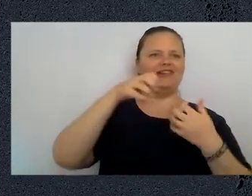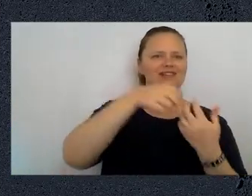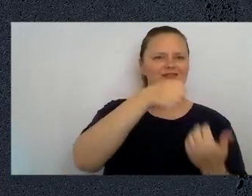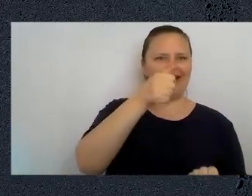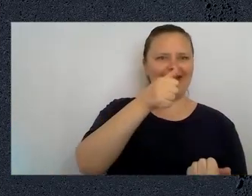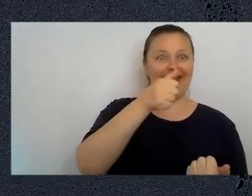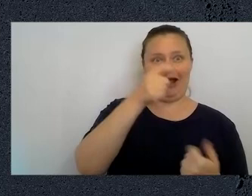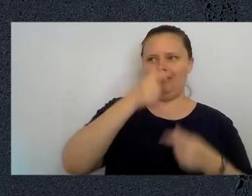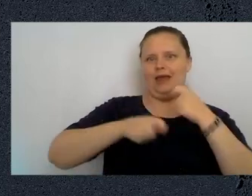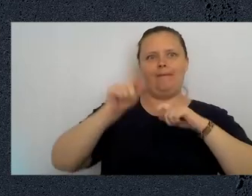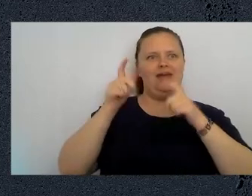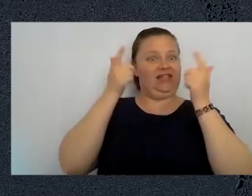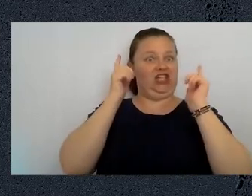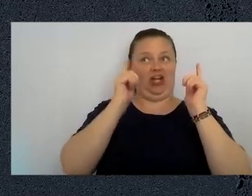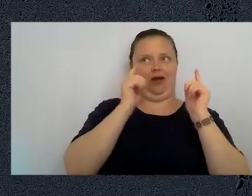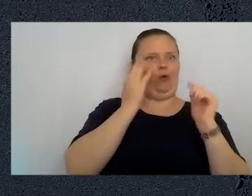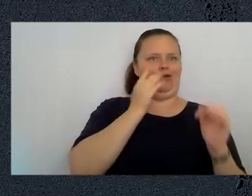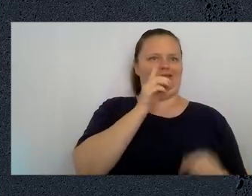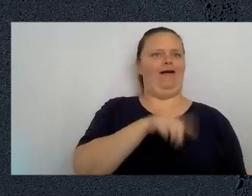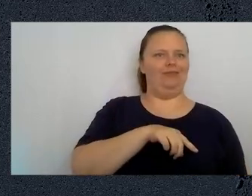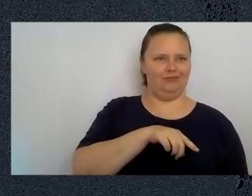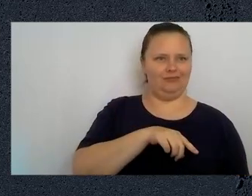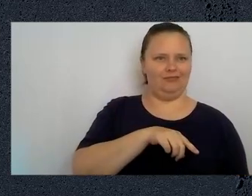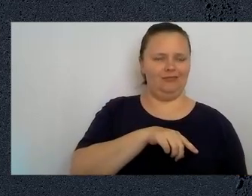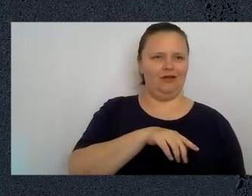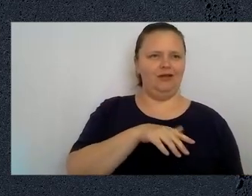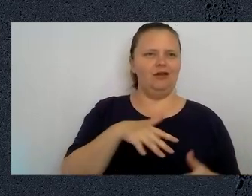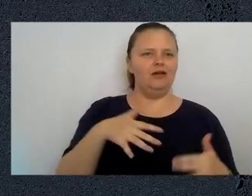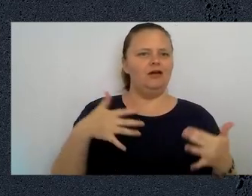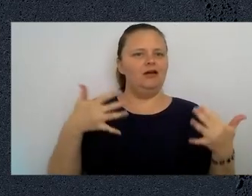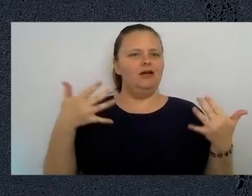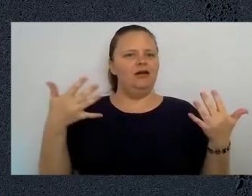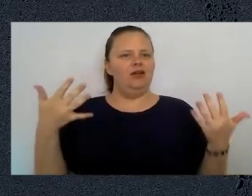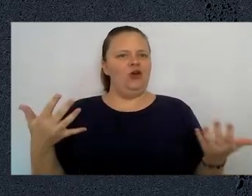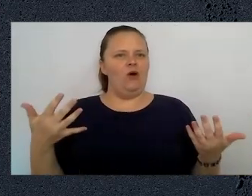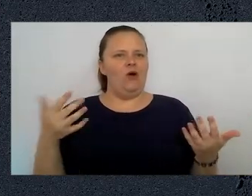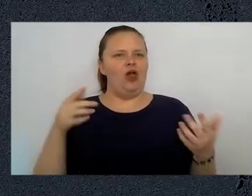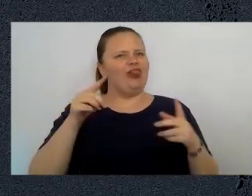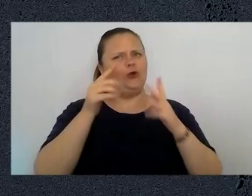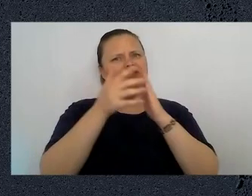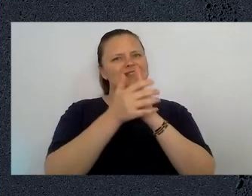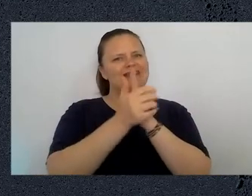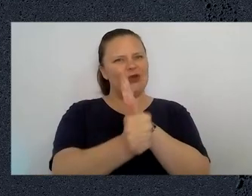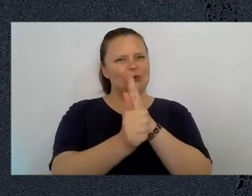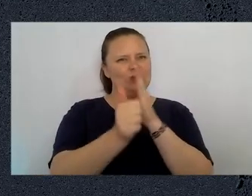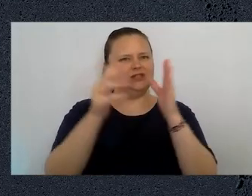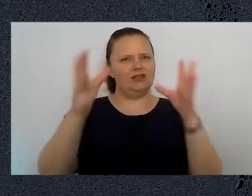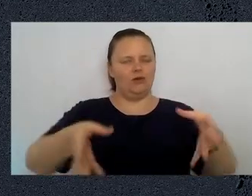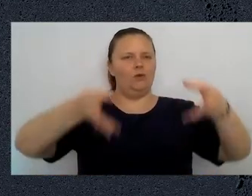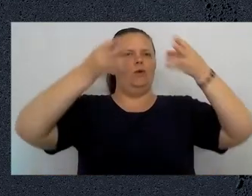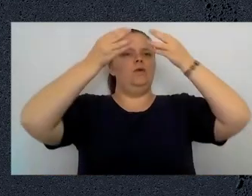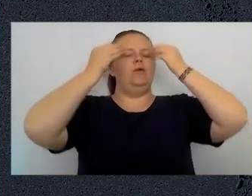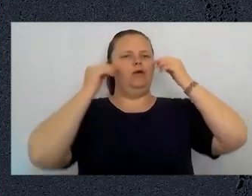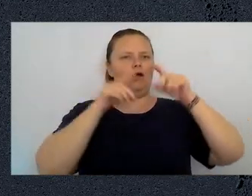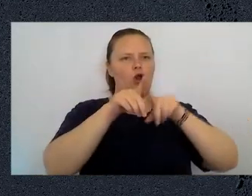up being a teacher at first. And you can, you know, those skills that you learn in a science